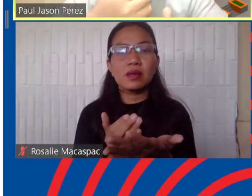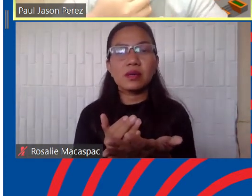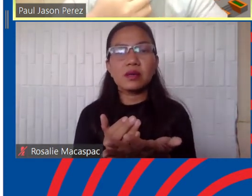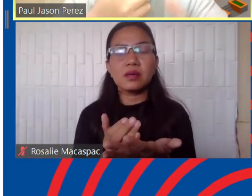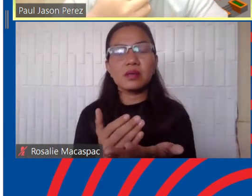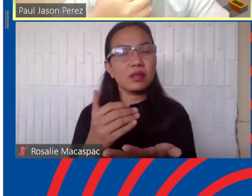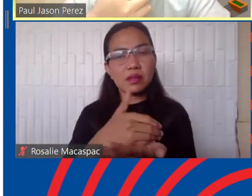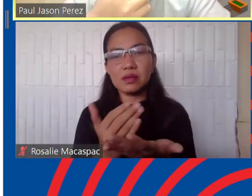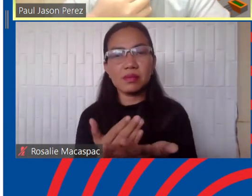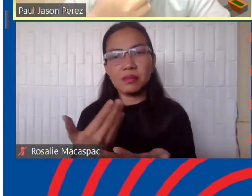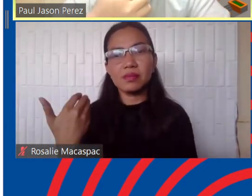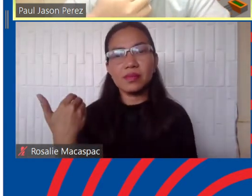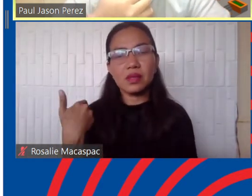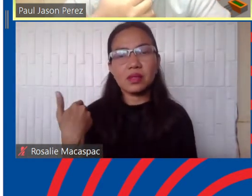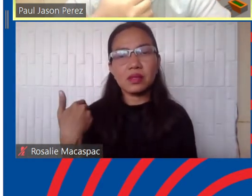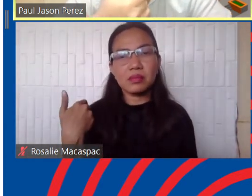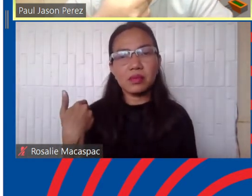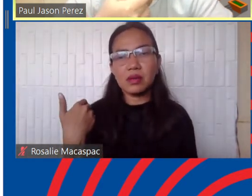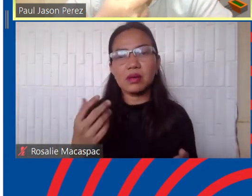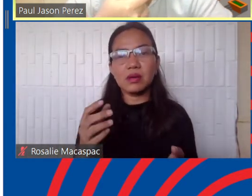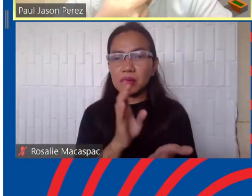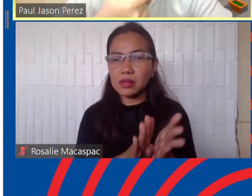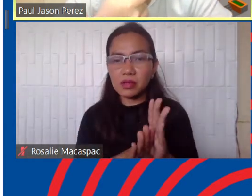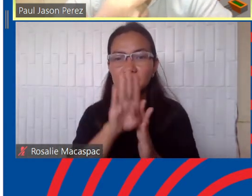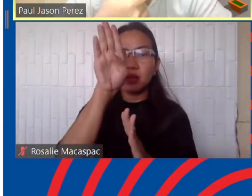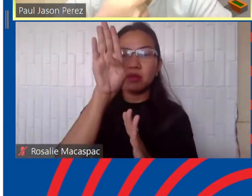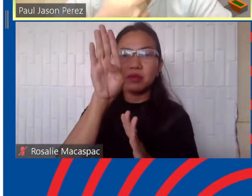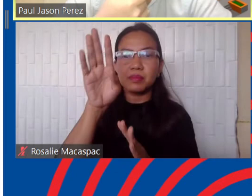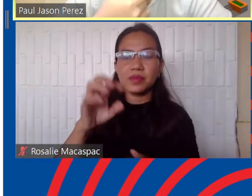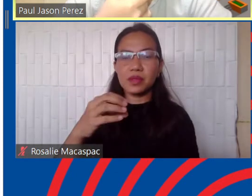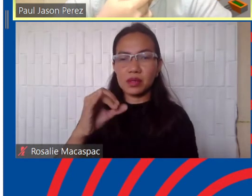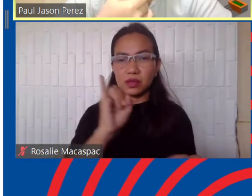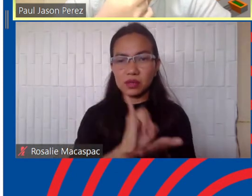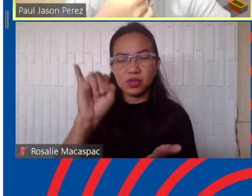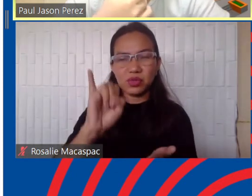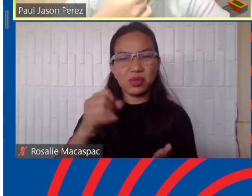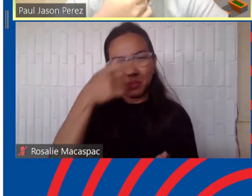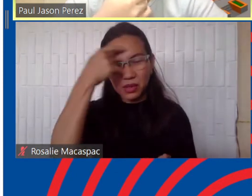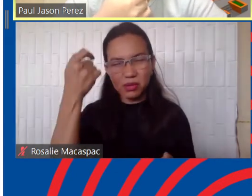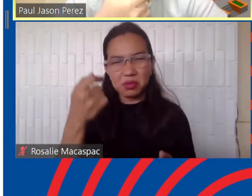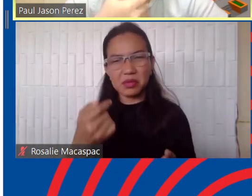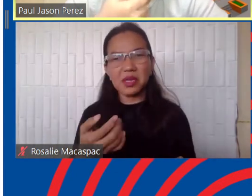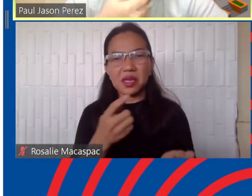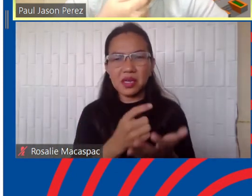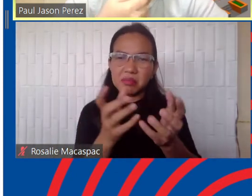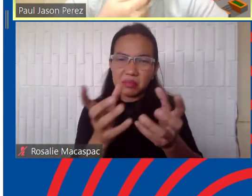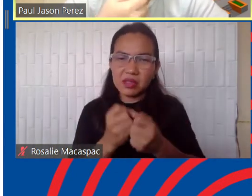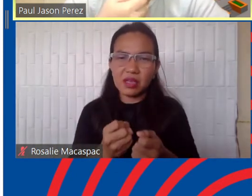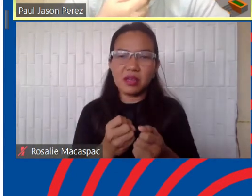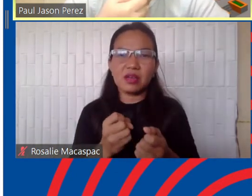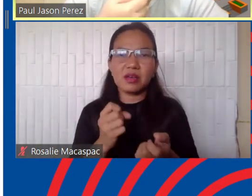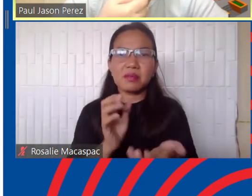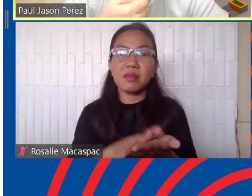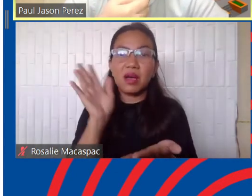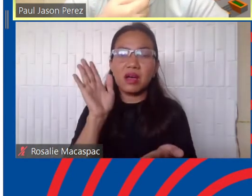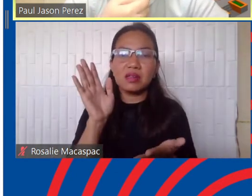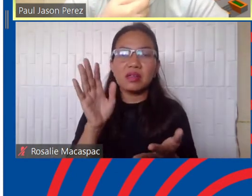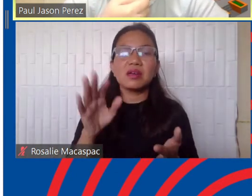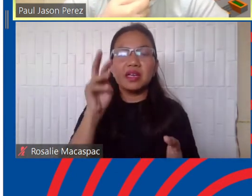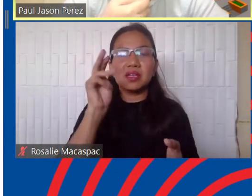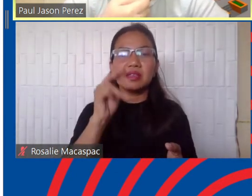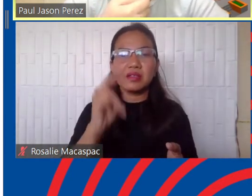to develop their own institutional repository because that is really expensive. You have to have a team